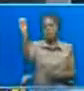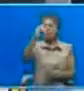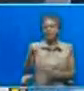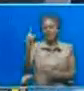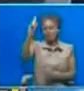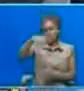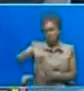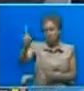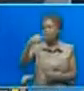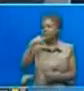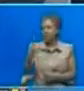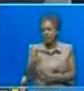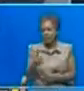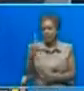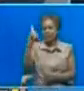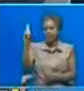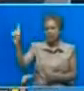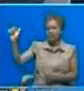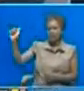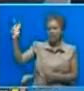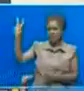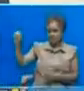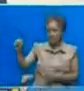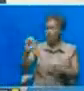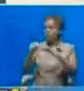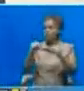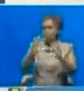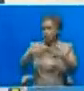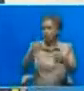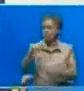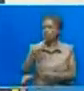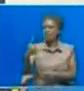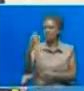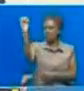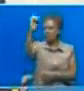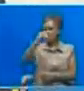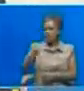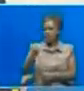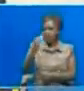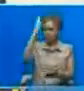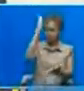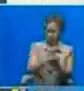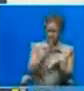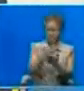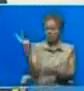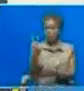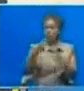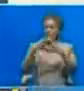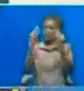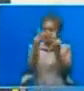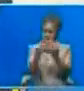accurate and pointed out that a DNA test will give a 100% conclusive result, assuring both families